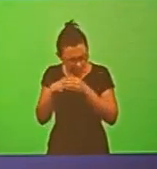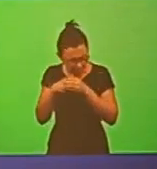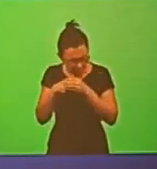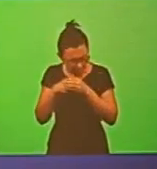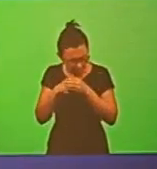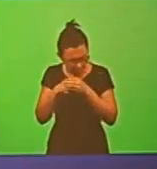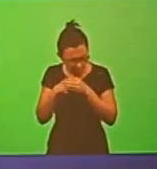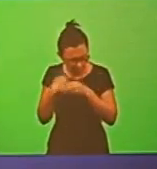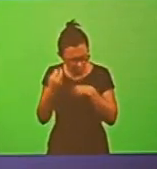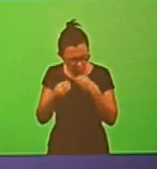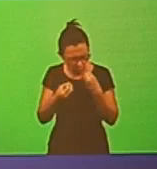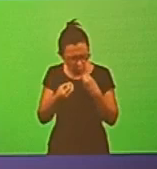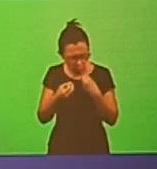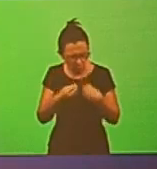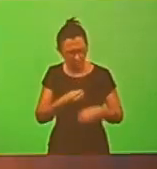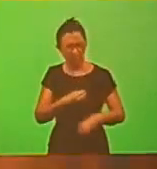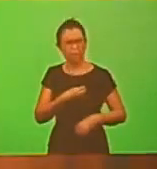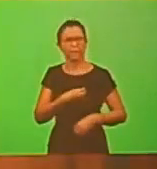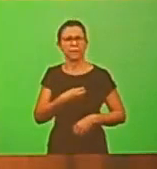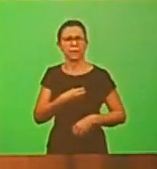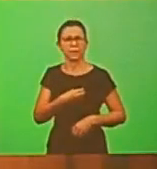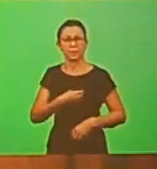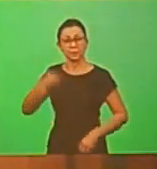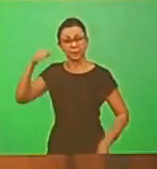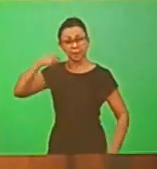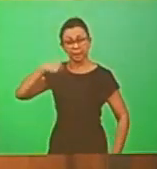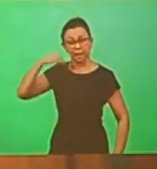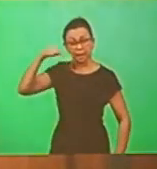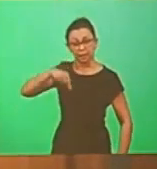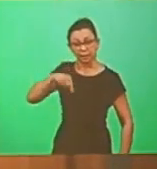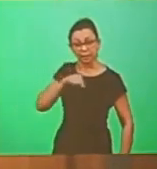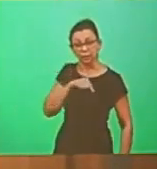So how is your lamp? Is it lit?